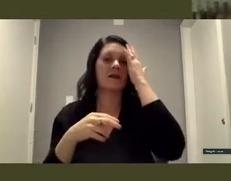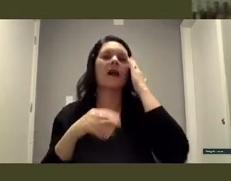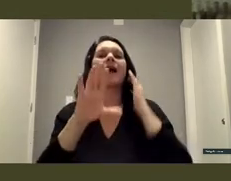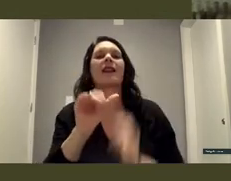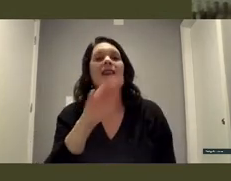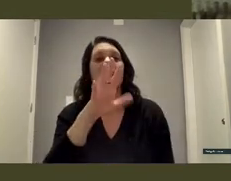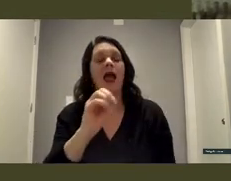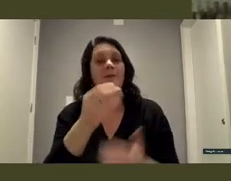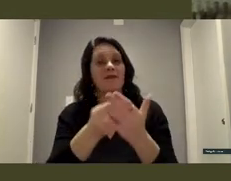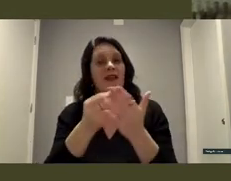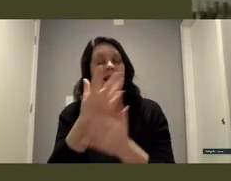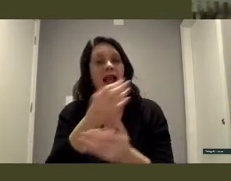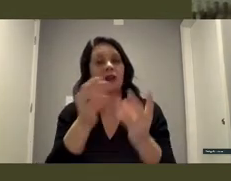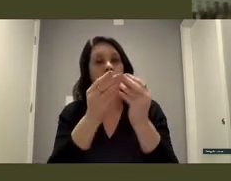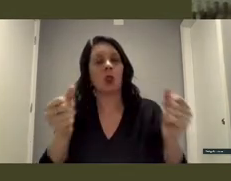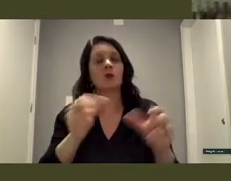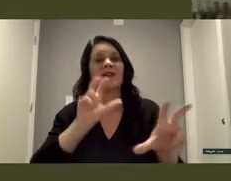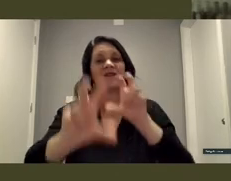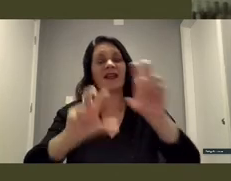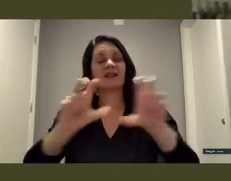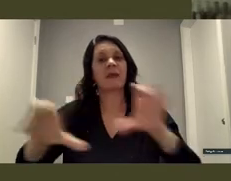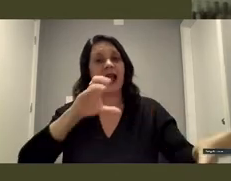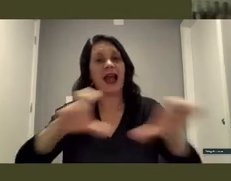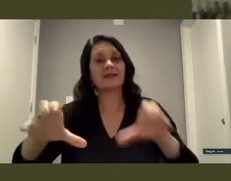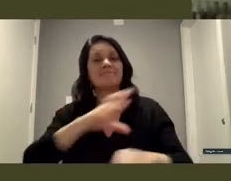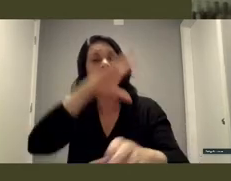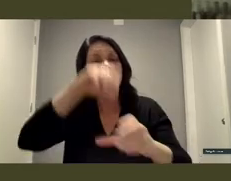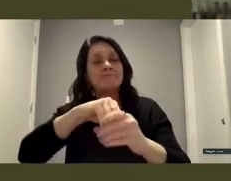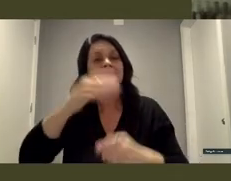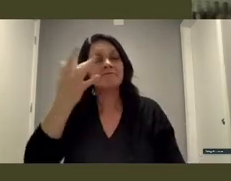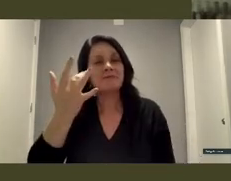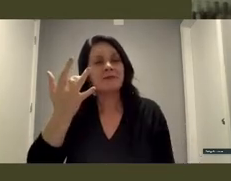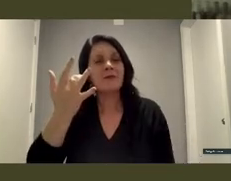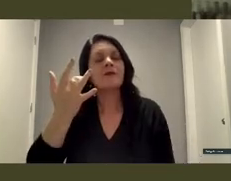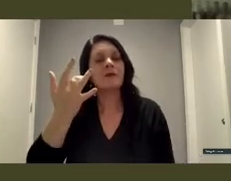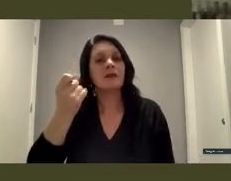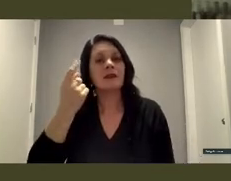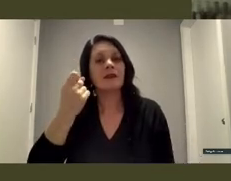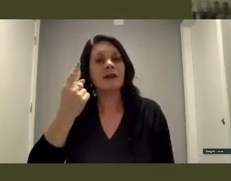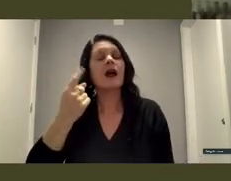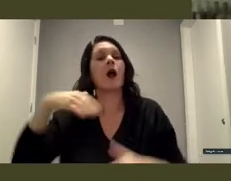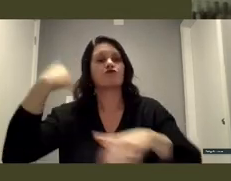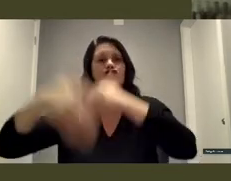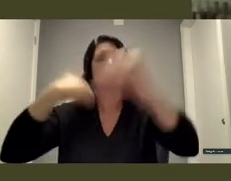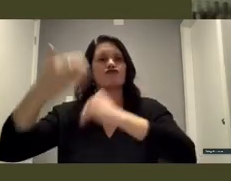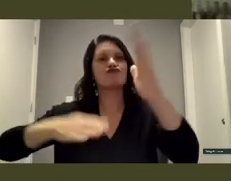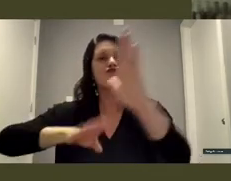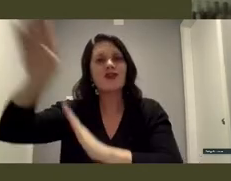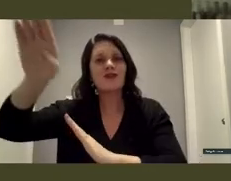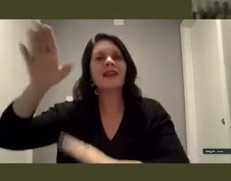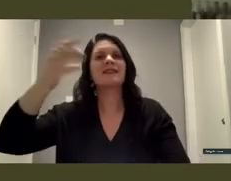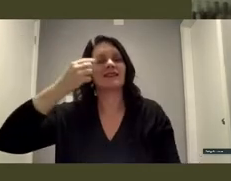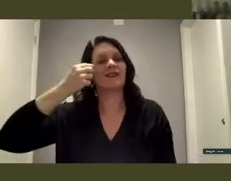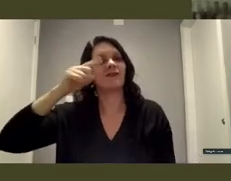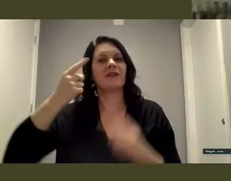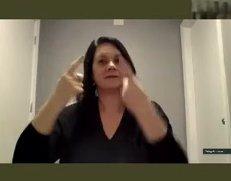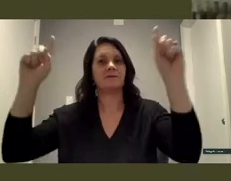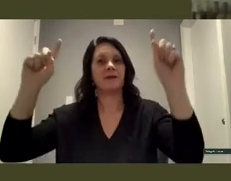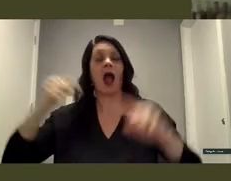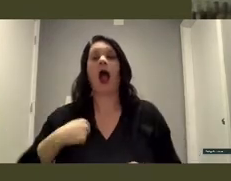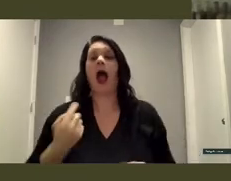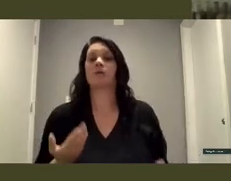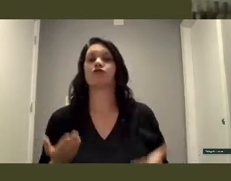and the solutions investment are actually sort of making in terms of meeting and progressing toward SDG by 2030. So I propose